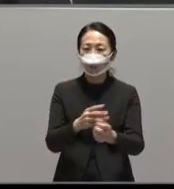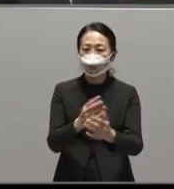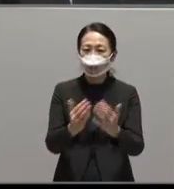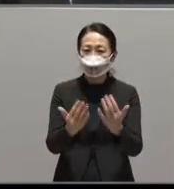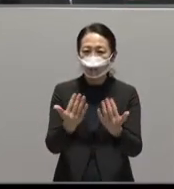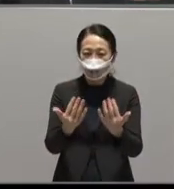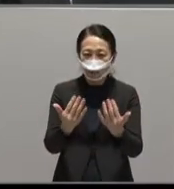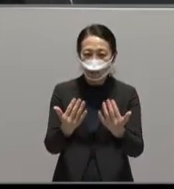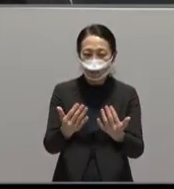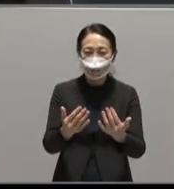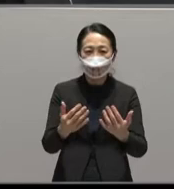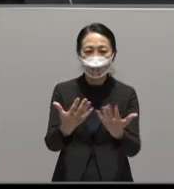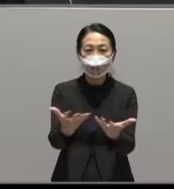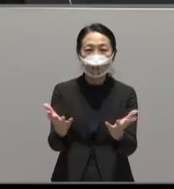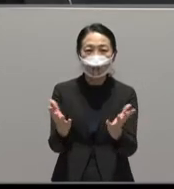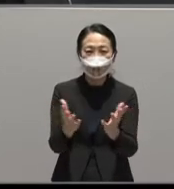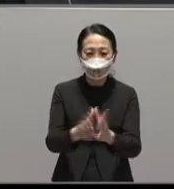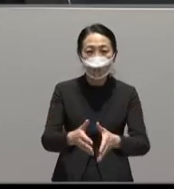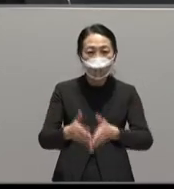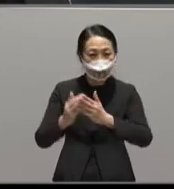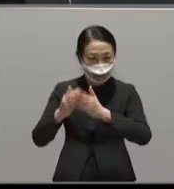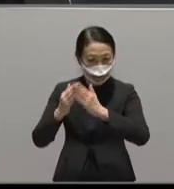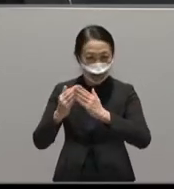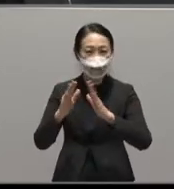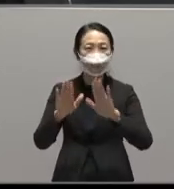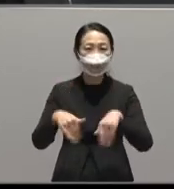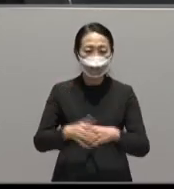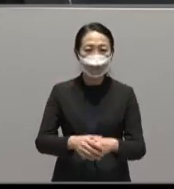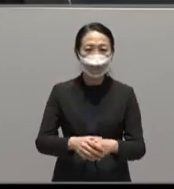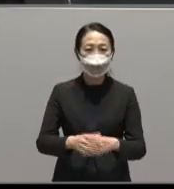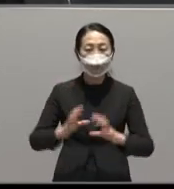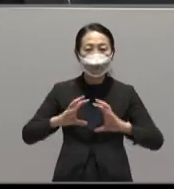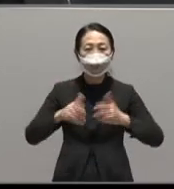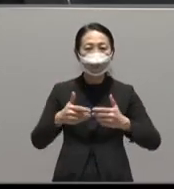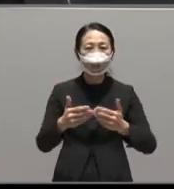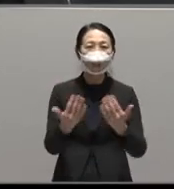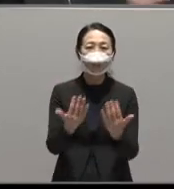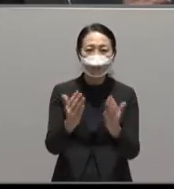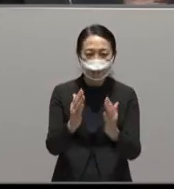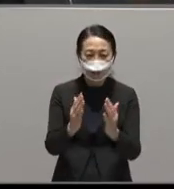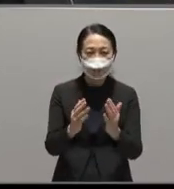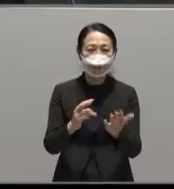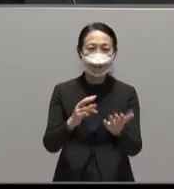2004, and I have started several organizations related to this research.